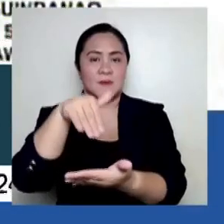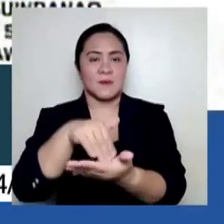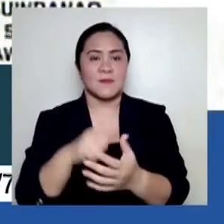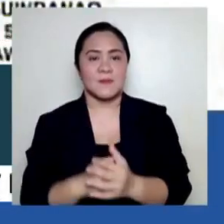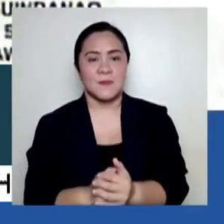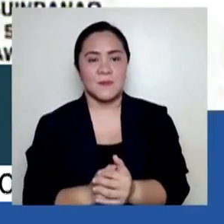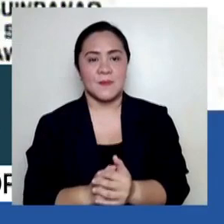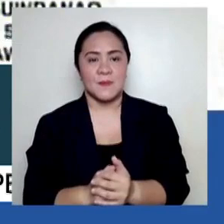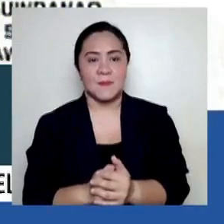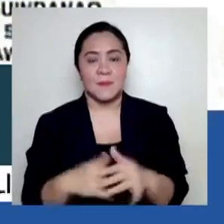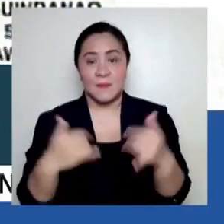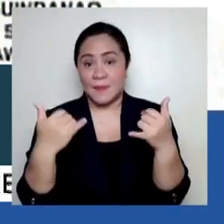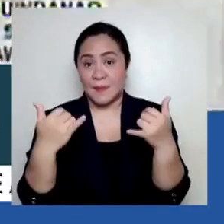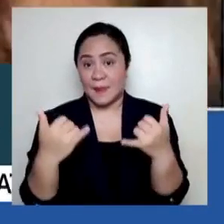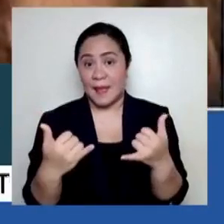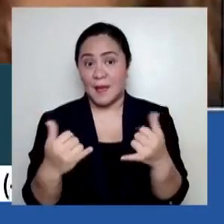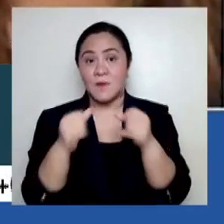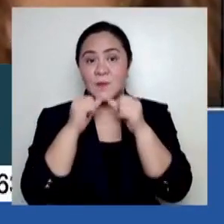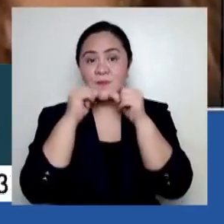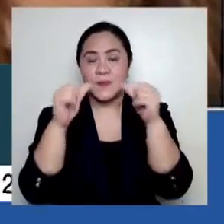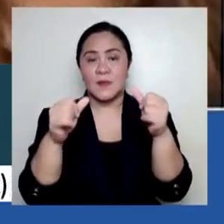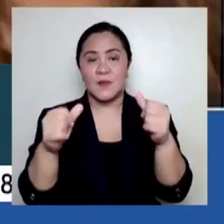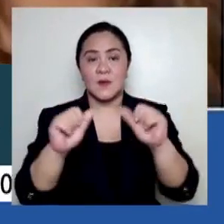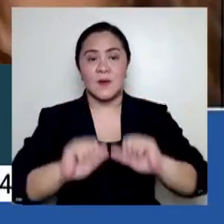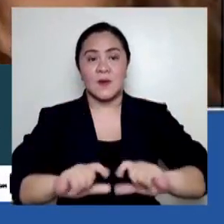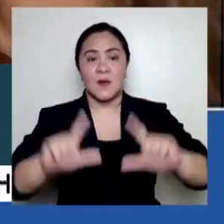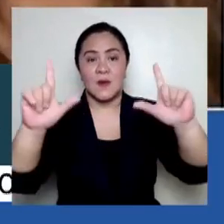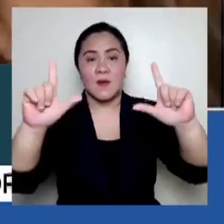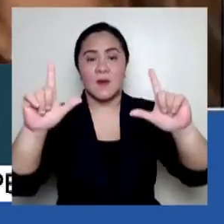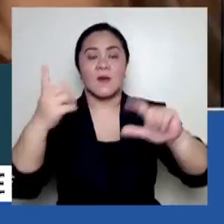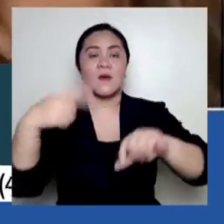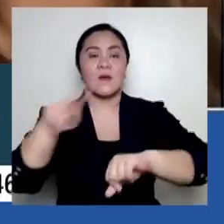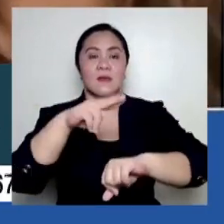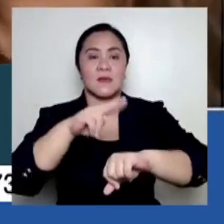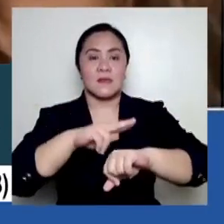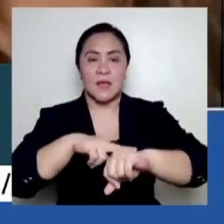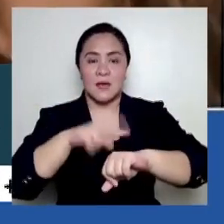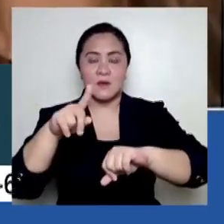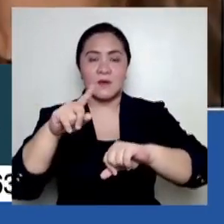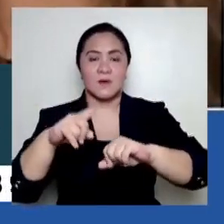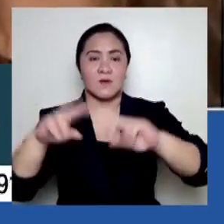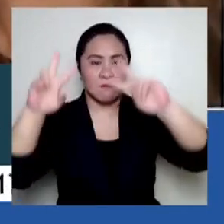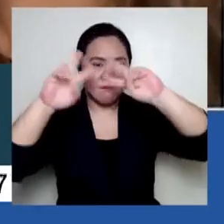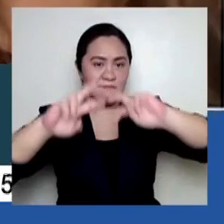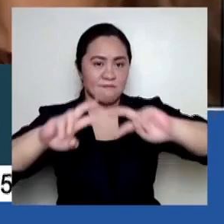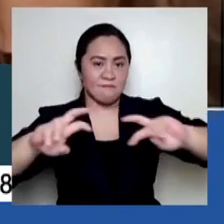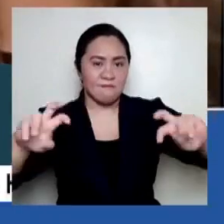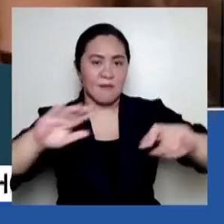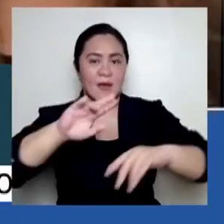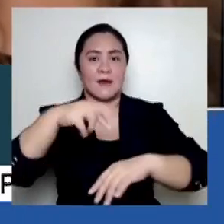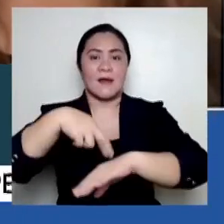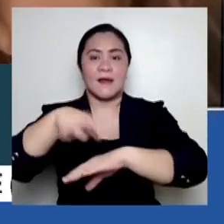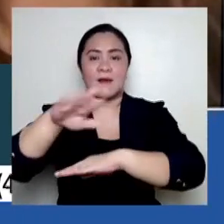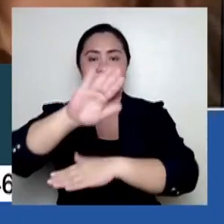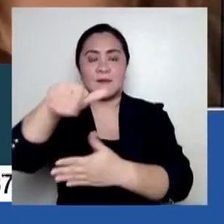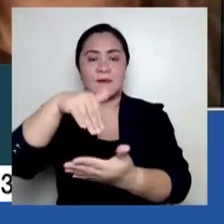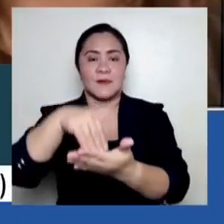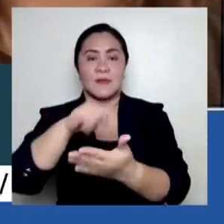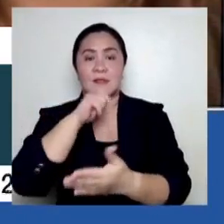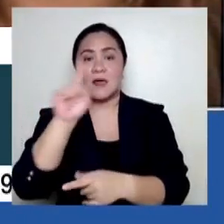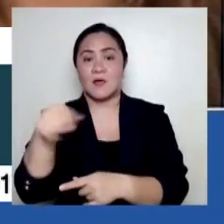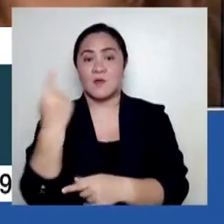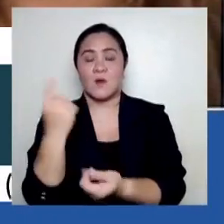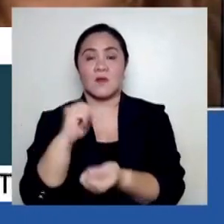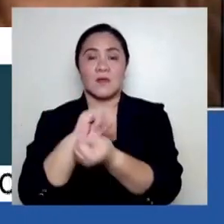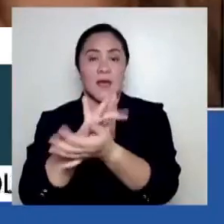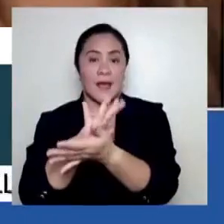So ngayon po, na-launch na tayo as the National Patient Navigation and Referral Center. So meaning to say po, hindi na lang po COVID ang